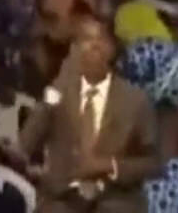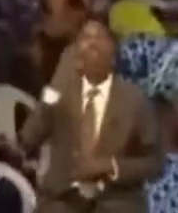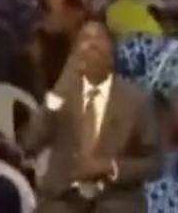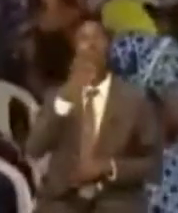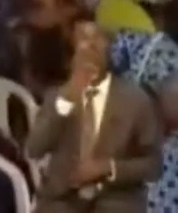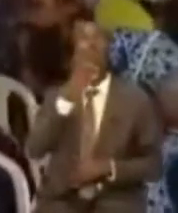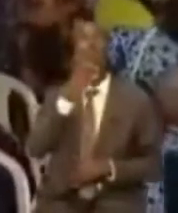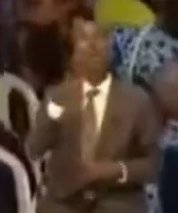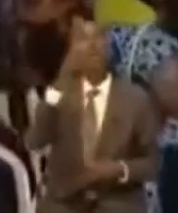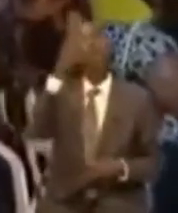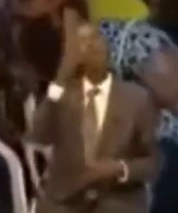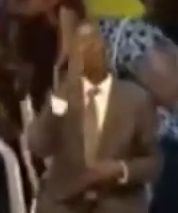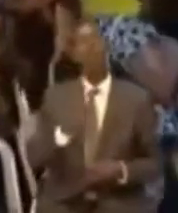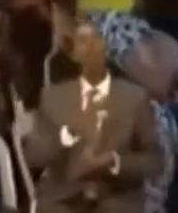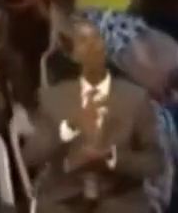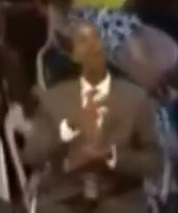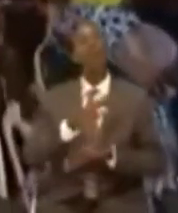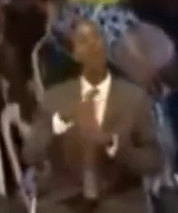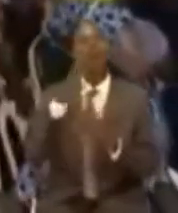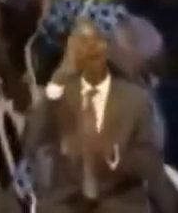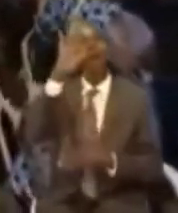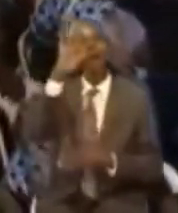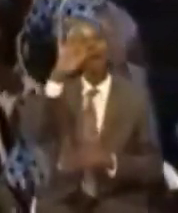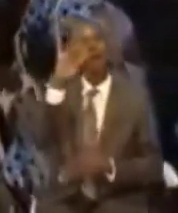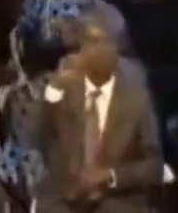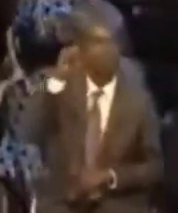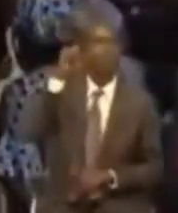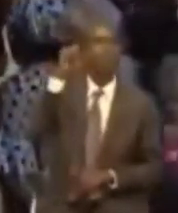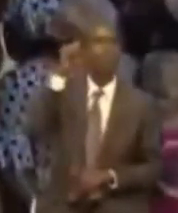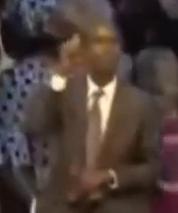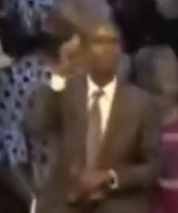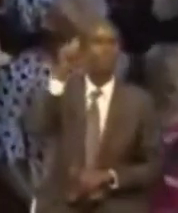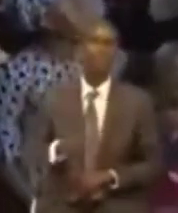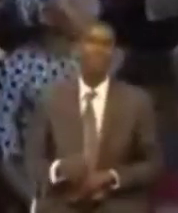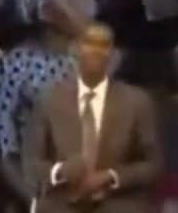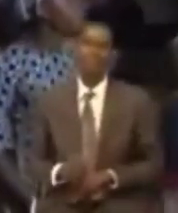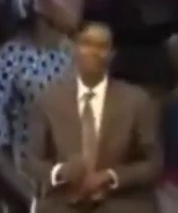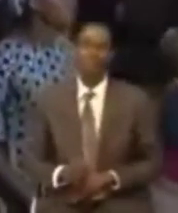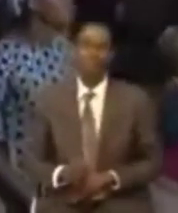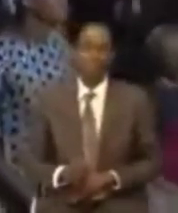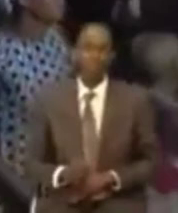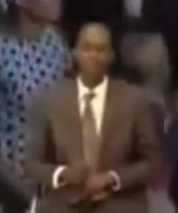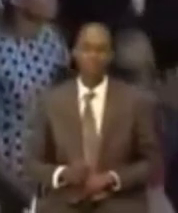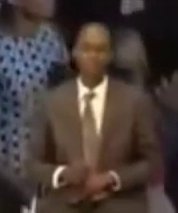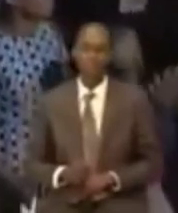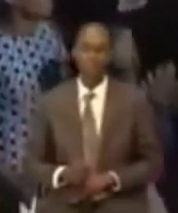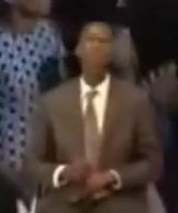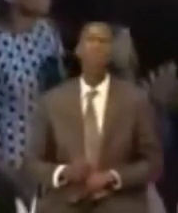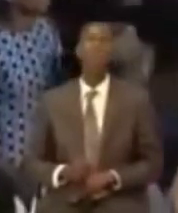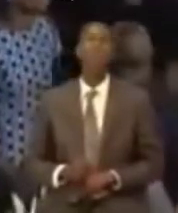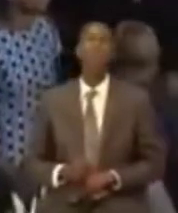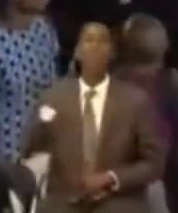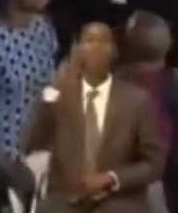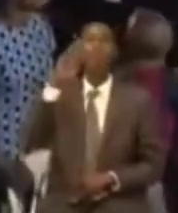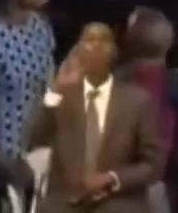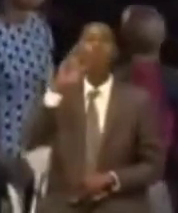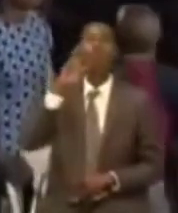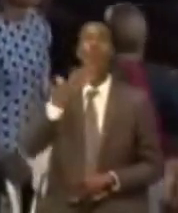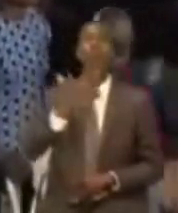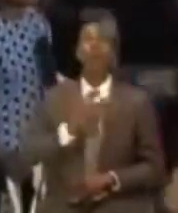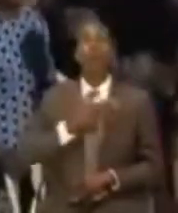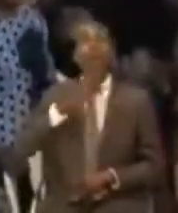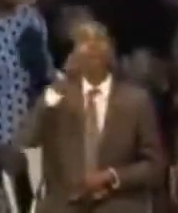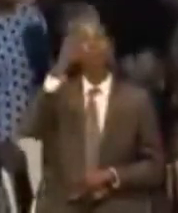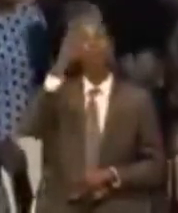sings. You are God all by yourself. Say, you're my God. You're